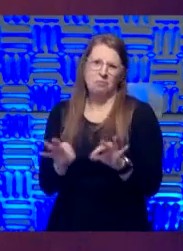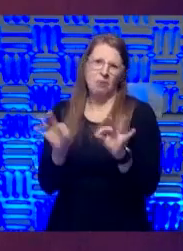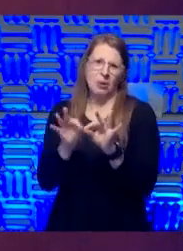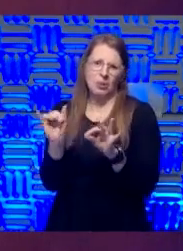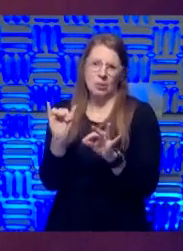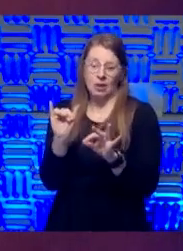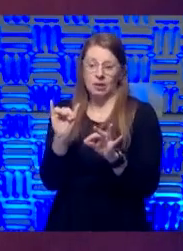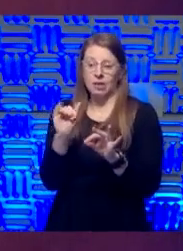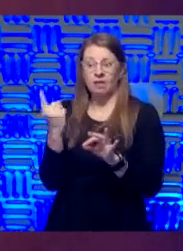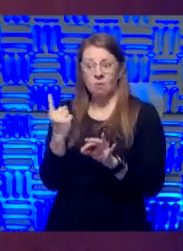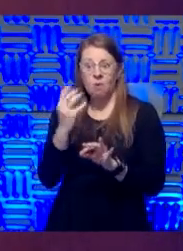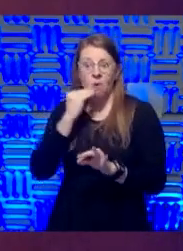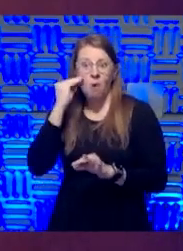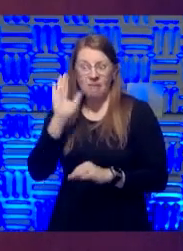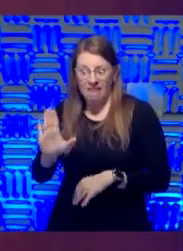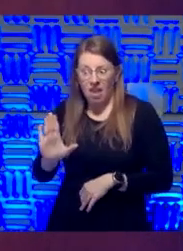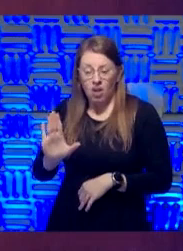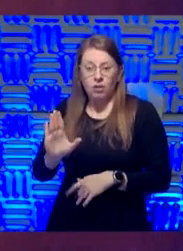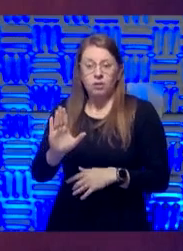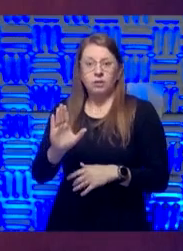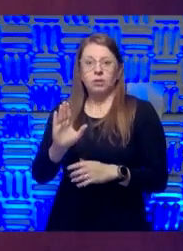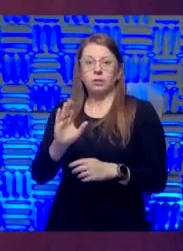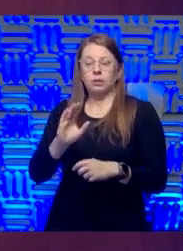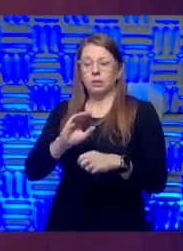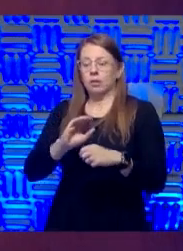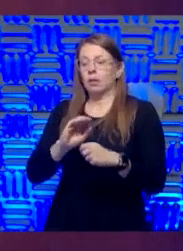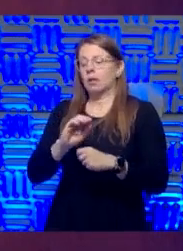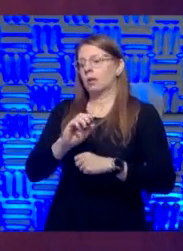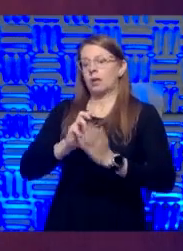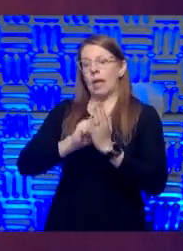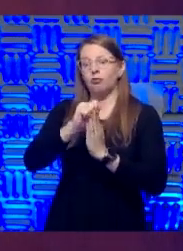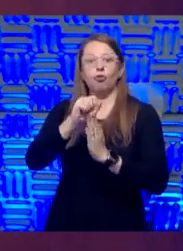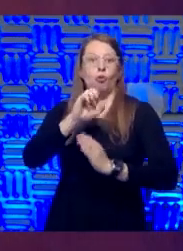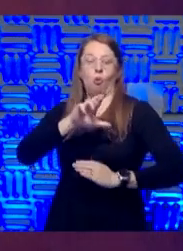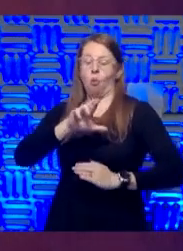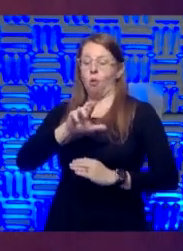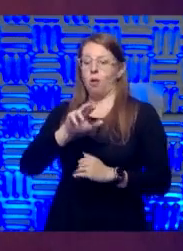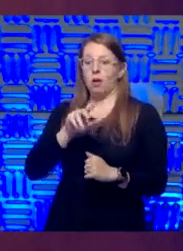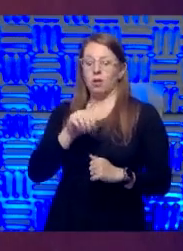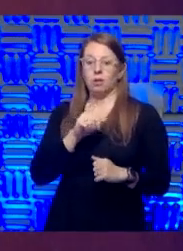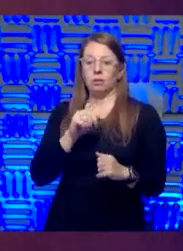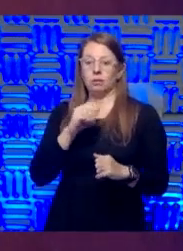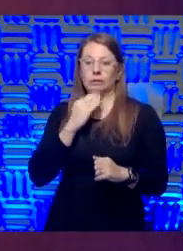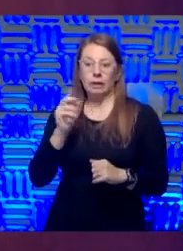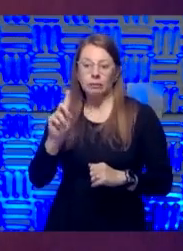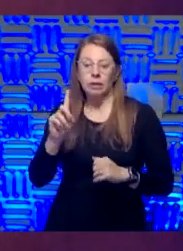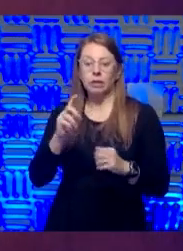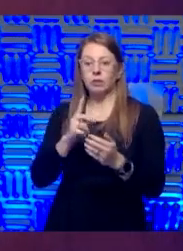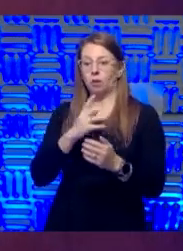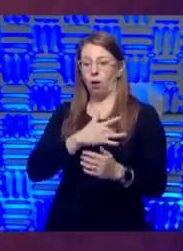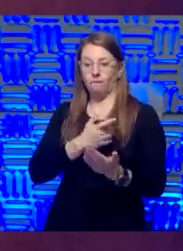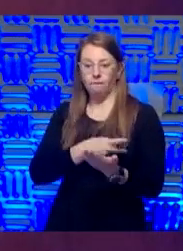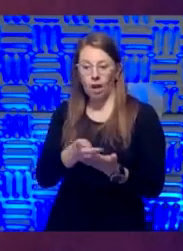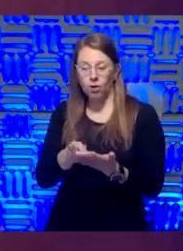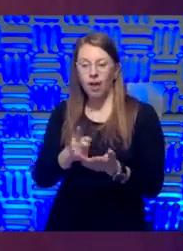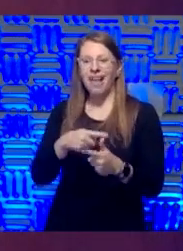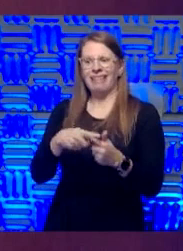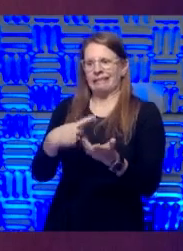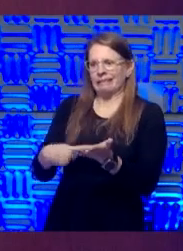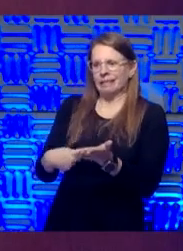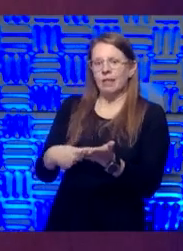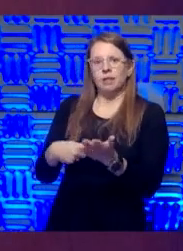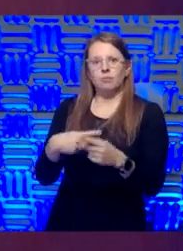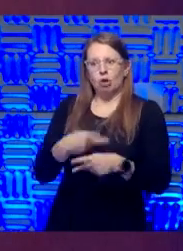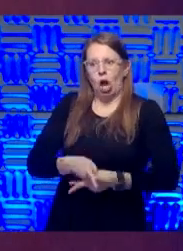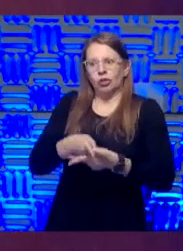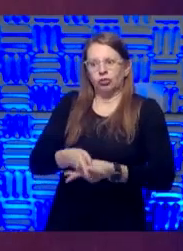someone at home with chronic disease is a stress in and of itself. Yeah, you bet. And then to discuss some of the precautions. We've talked